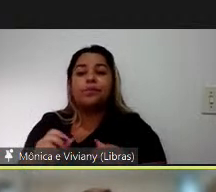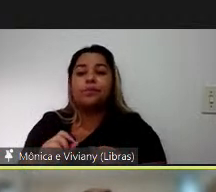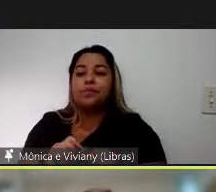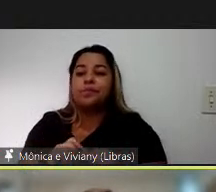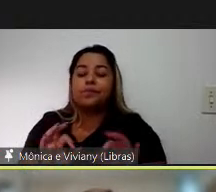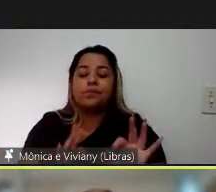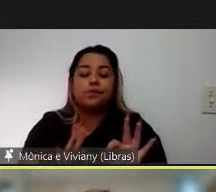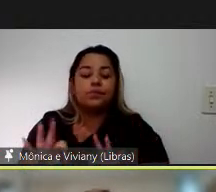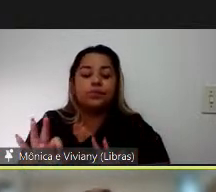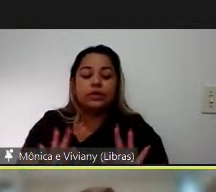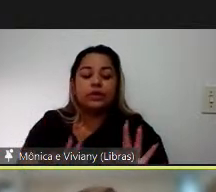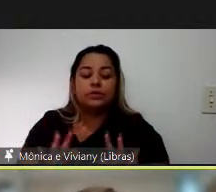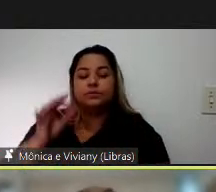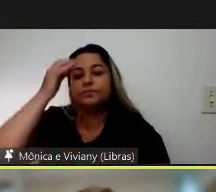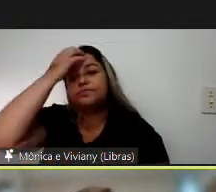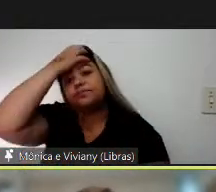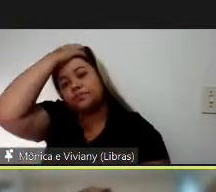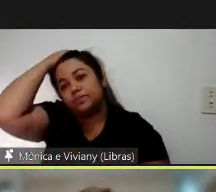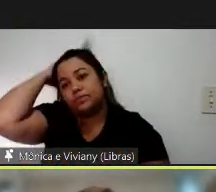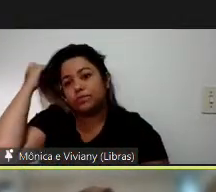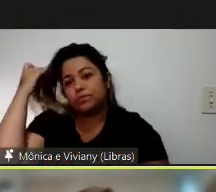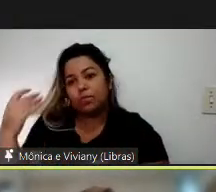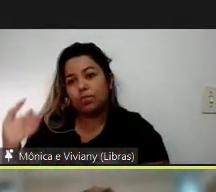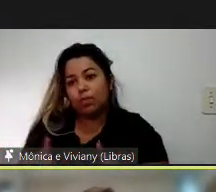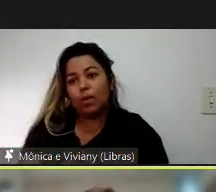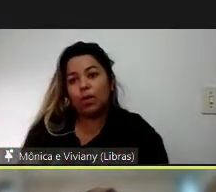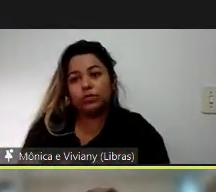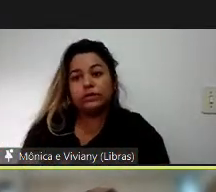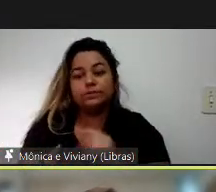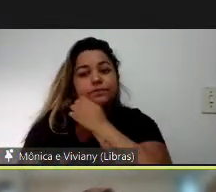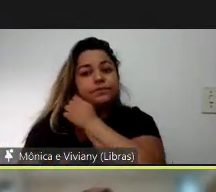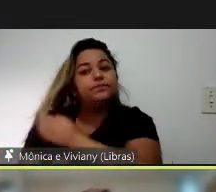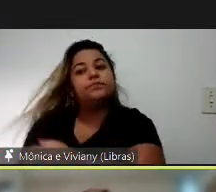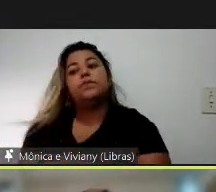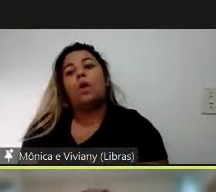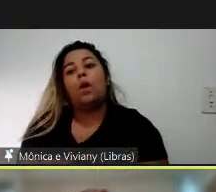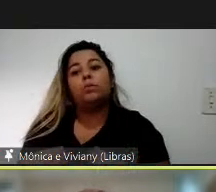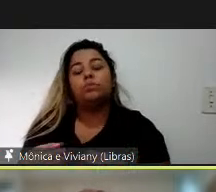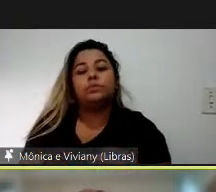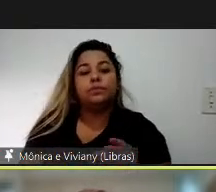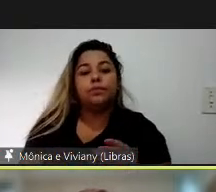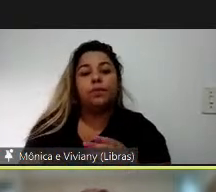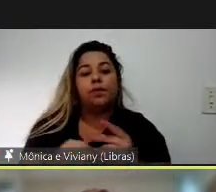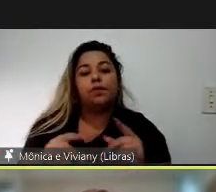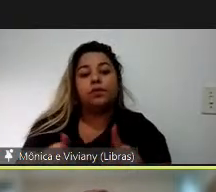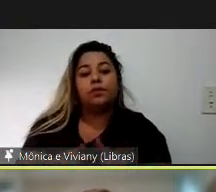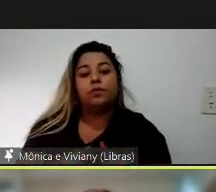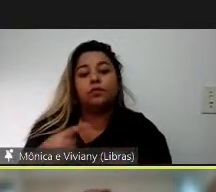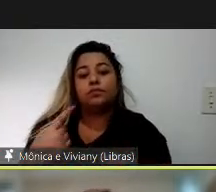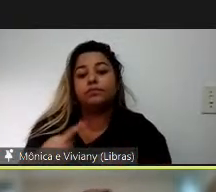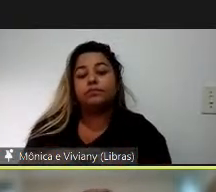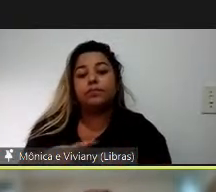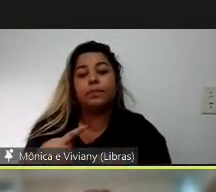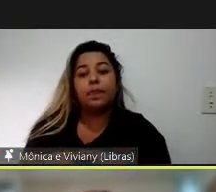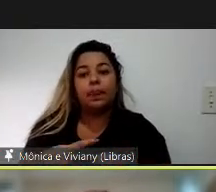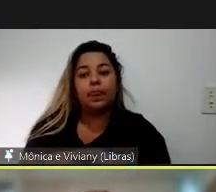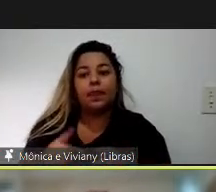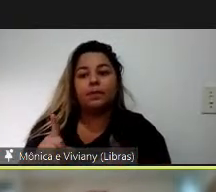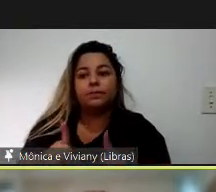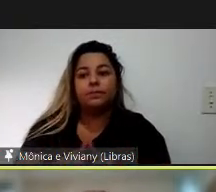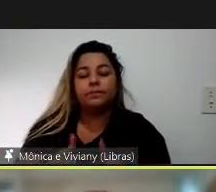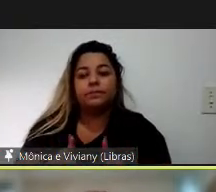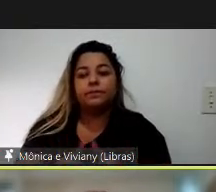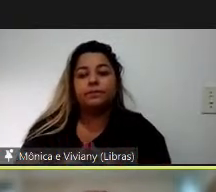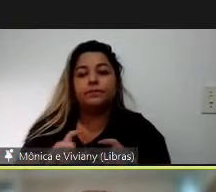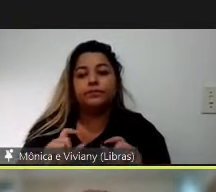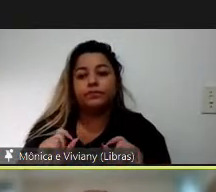step-by-step on how I do this organization for primary attention to nutritional attention, and the introduction about the practice for care